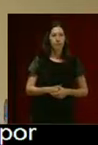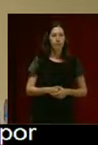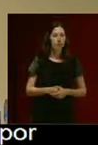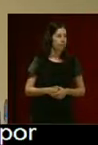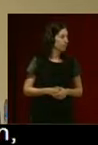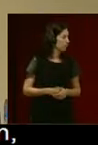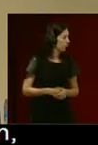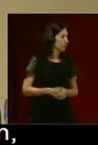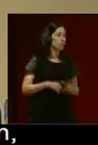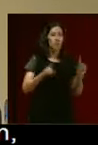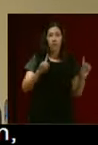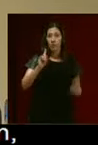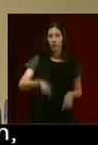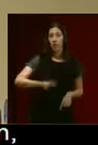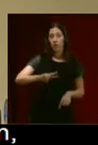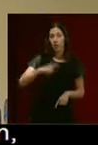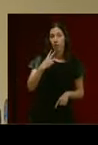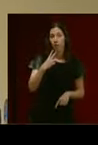adaptations.